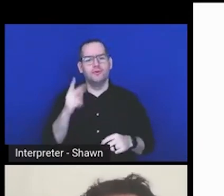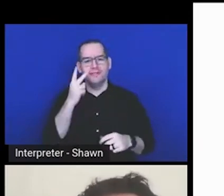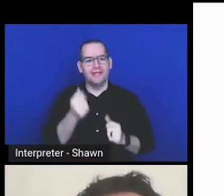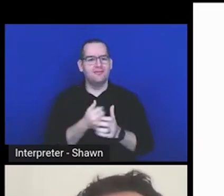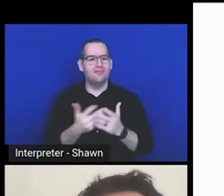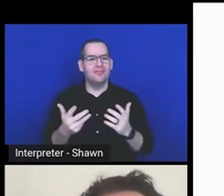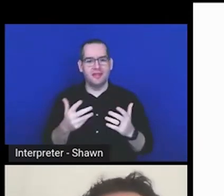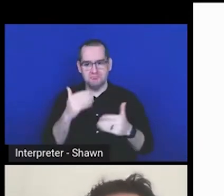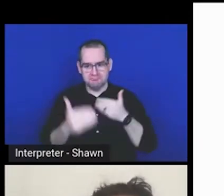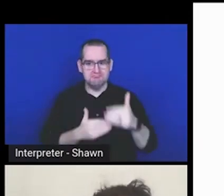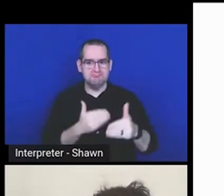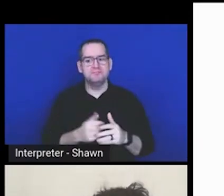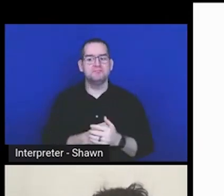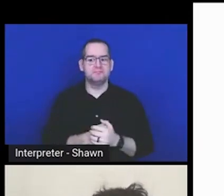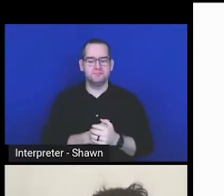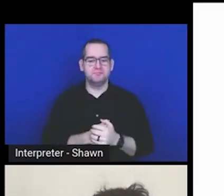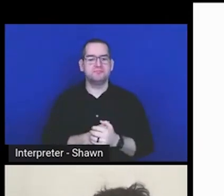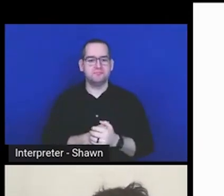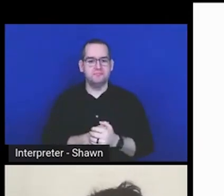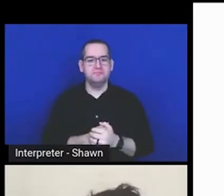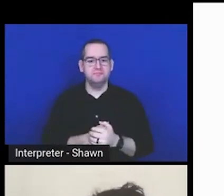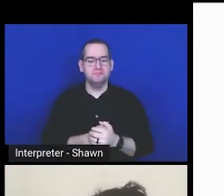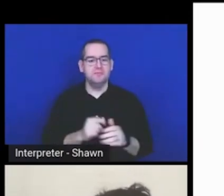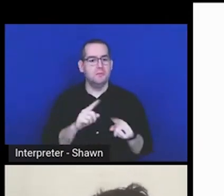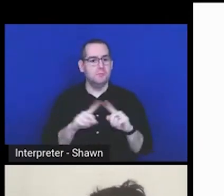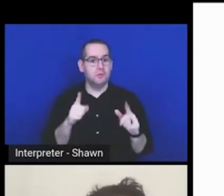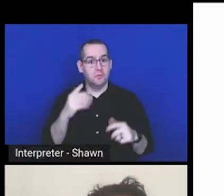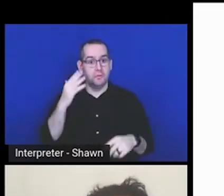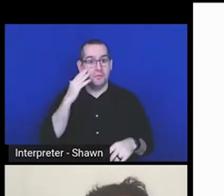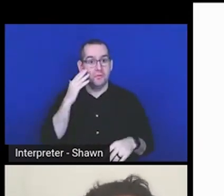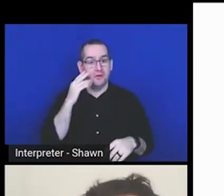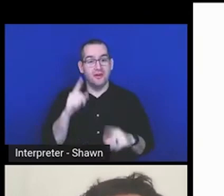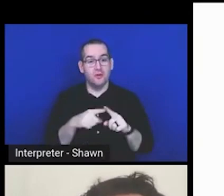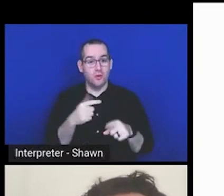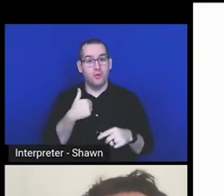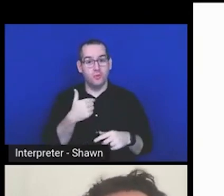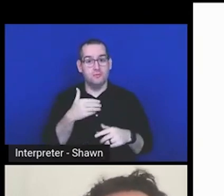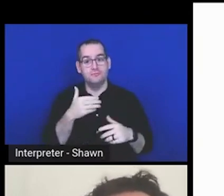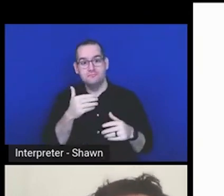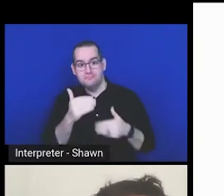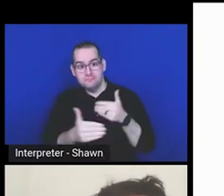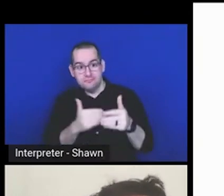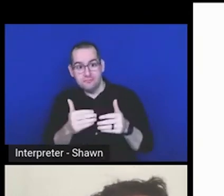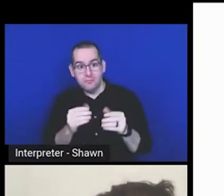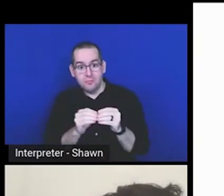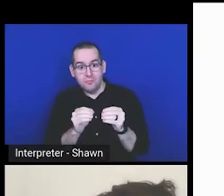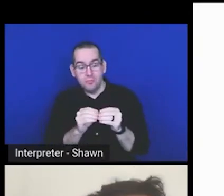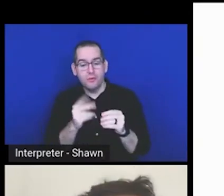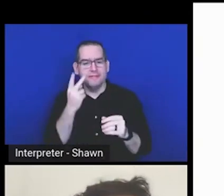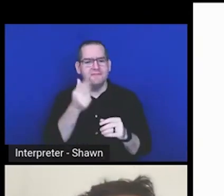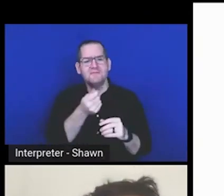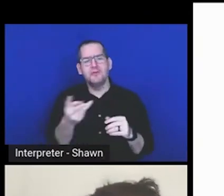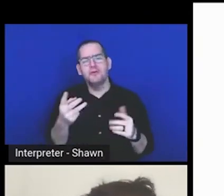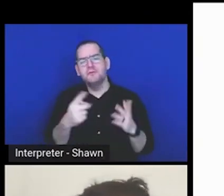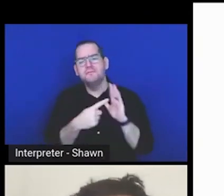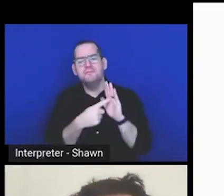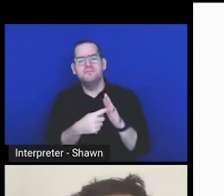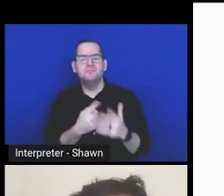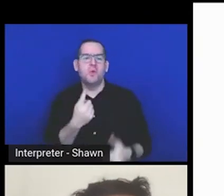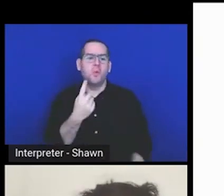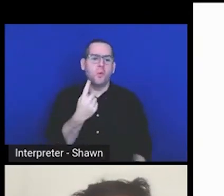up and up. That's great. And when you further away in the journey, you have a couple applications. Maybe it's one